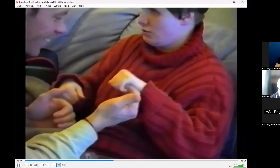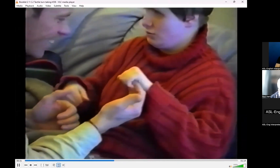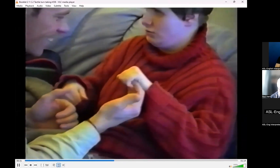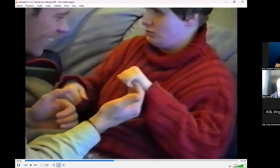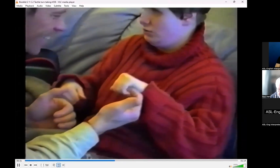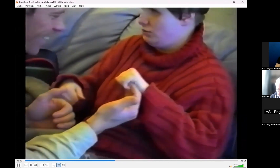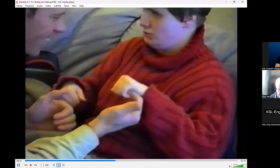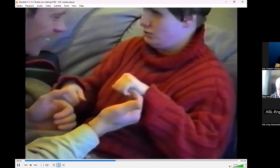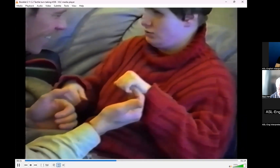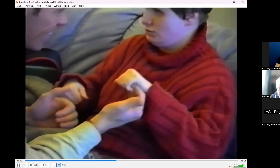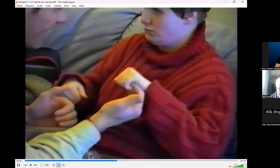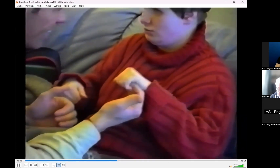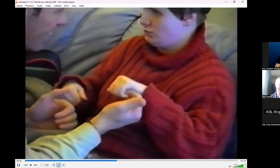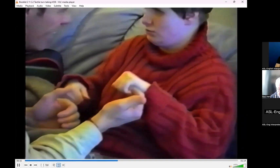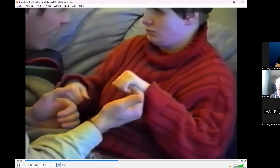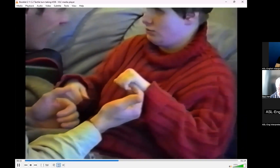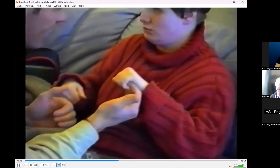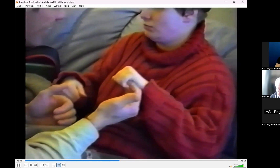Ja.